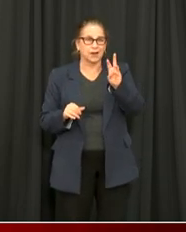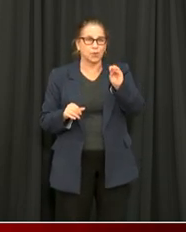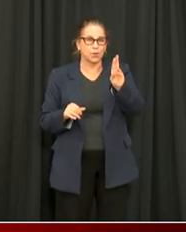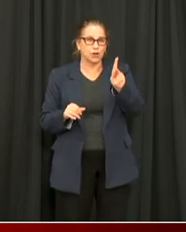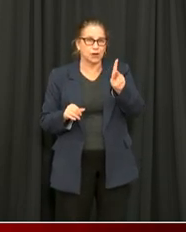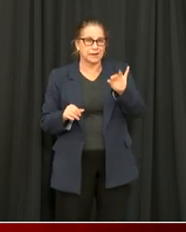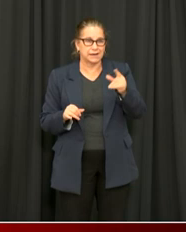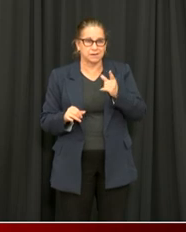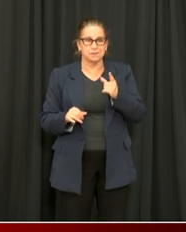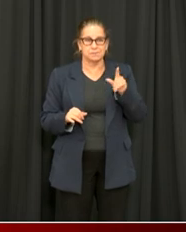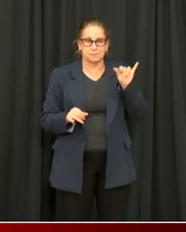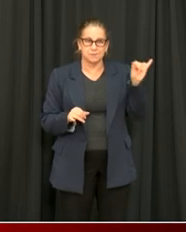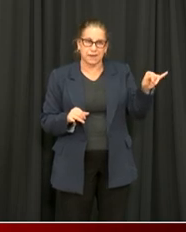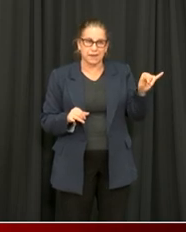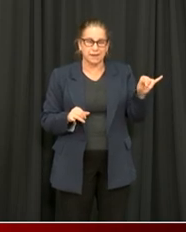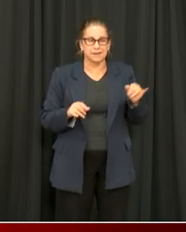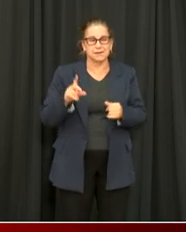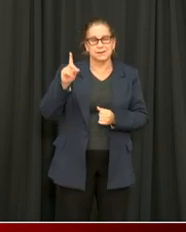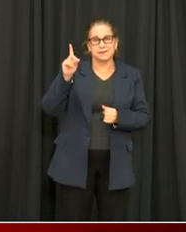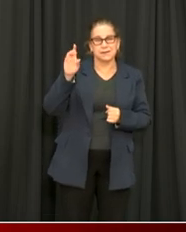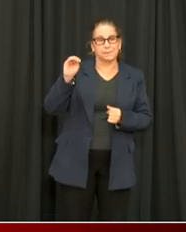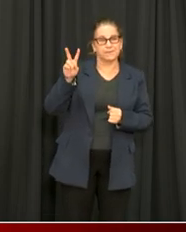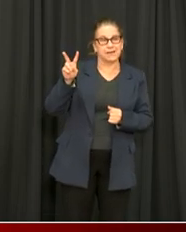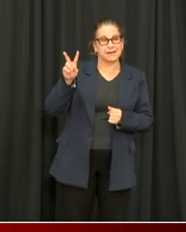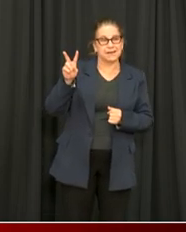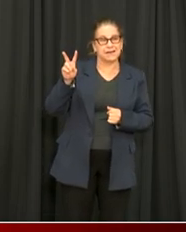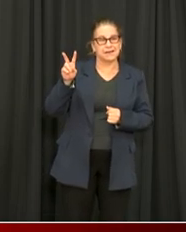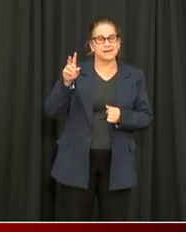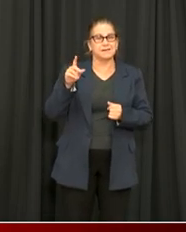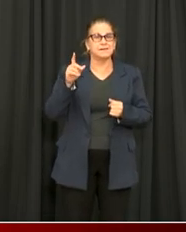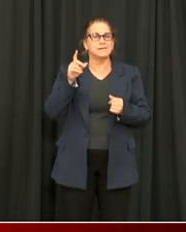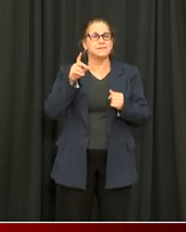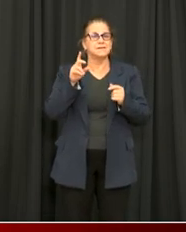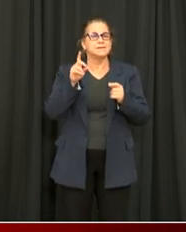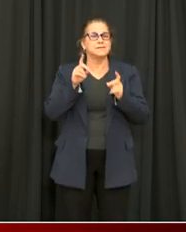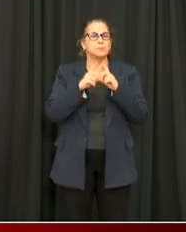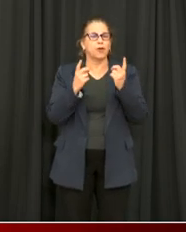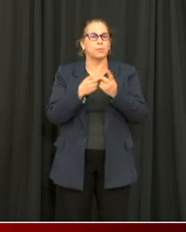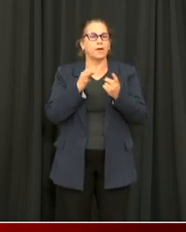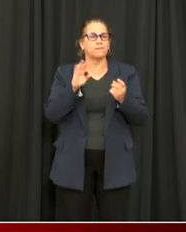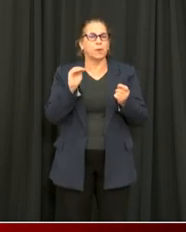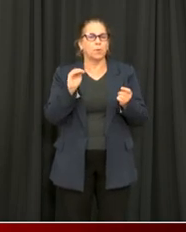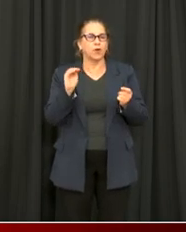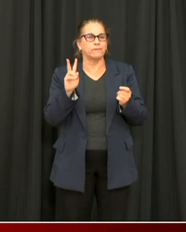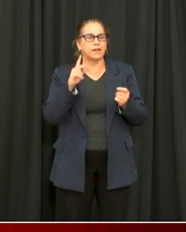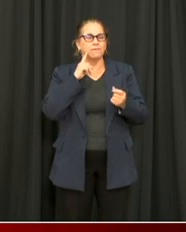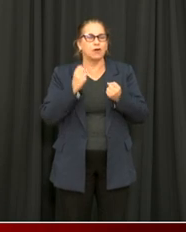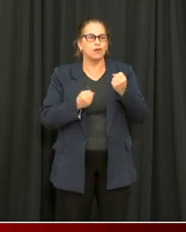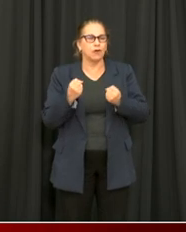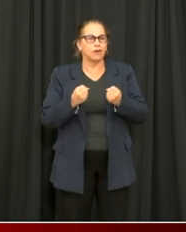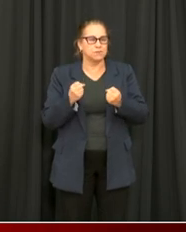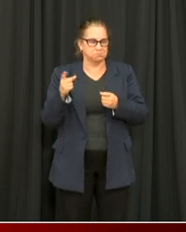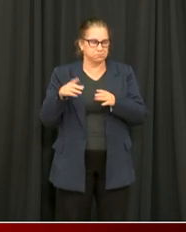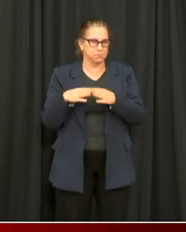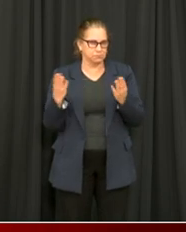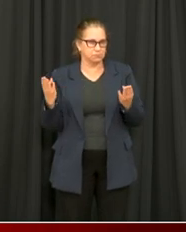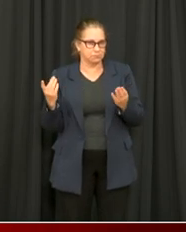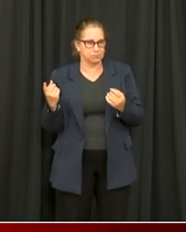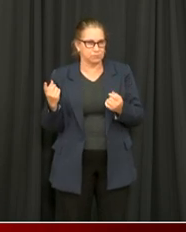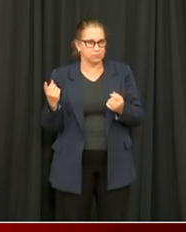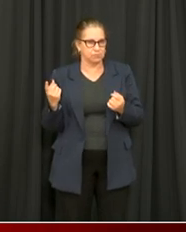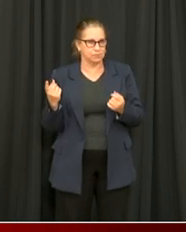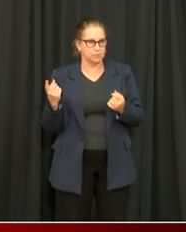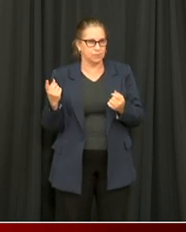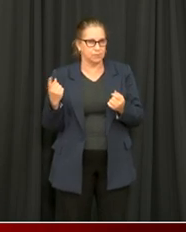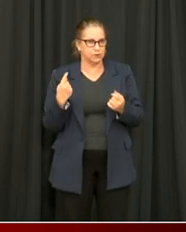an exception, and on Tuesday, we will open up the Department of Motor Vehicles